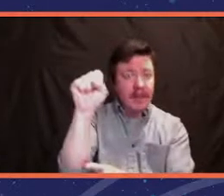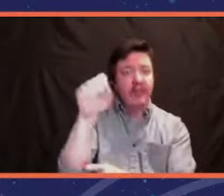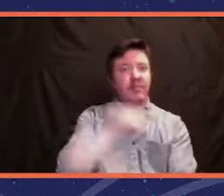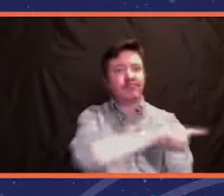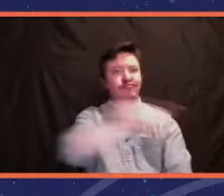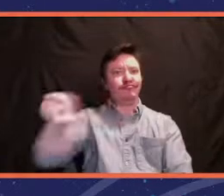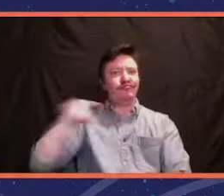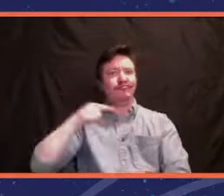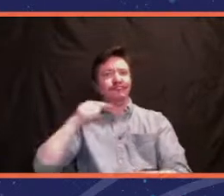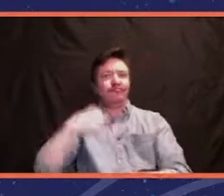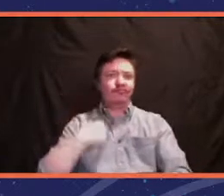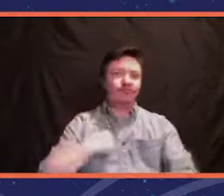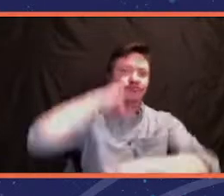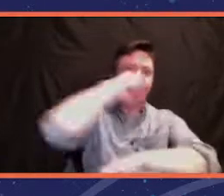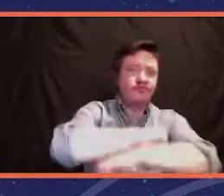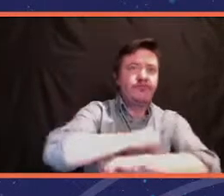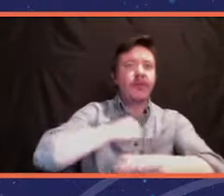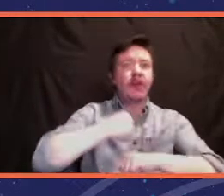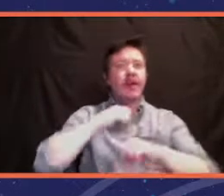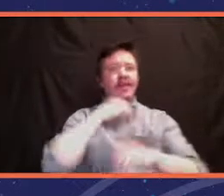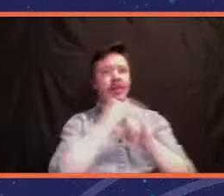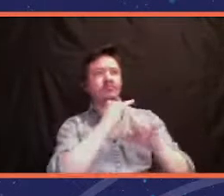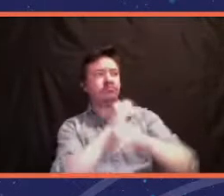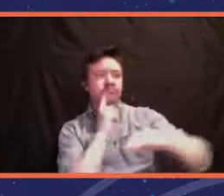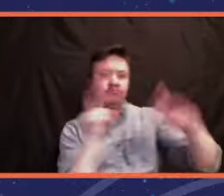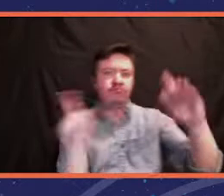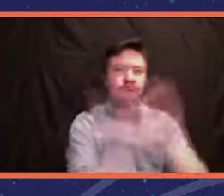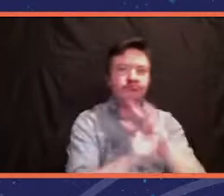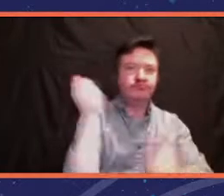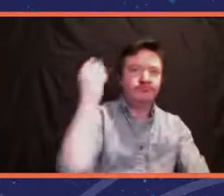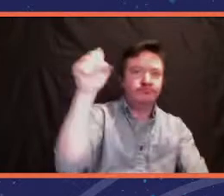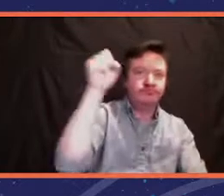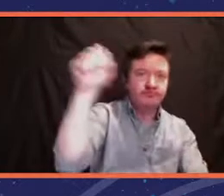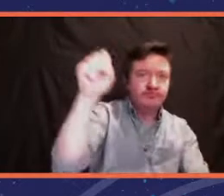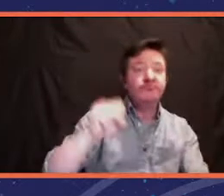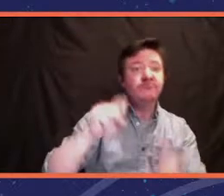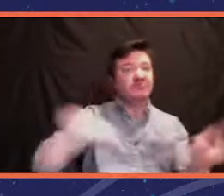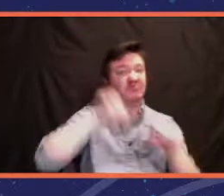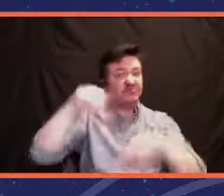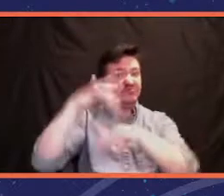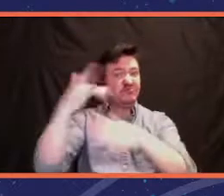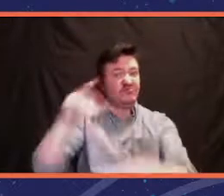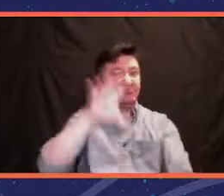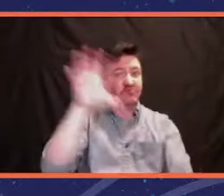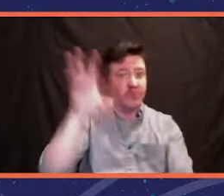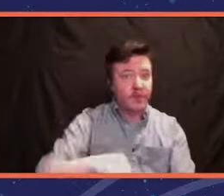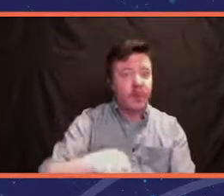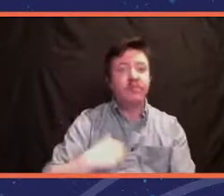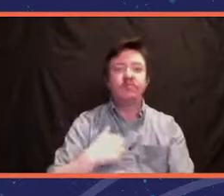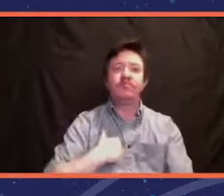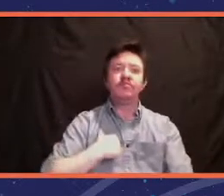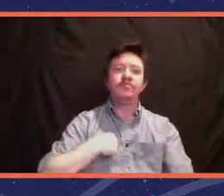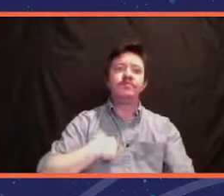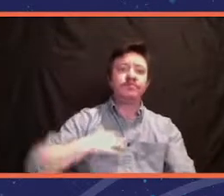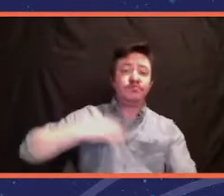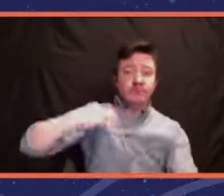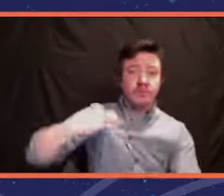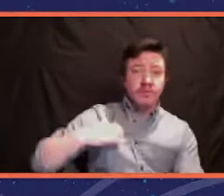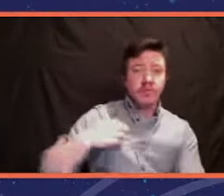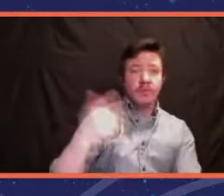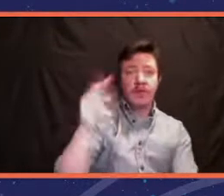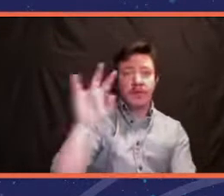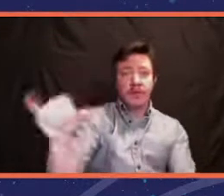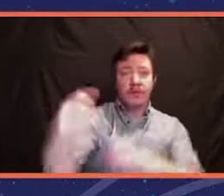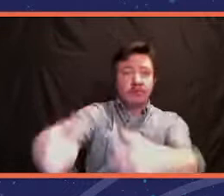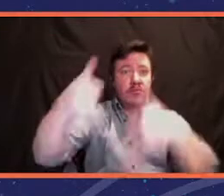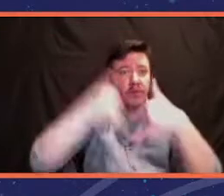facilities, on college campuses, and even as far away as Uganda. Maddie was nominated for a Grammy for a collab with Alphabet Rockers, shot